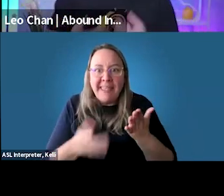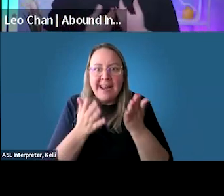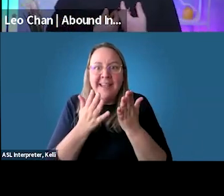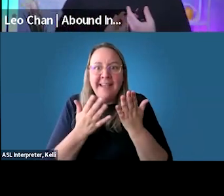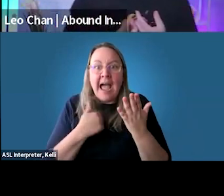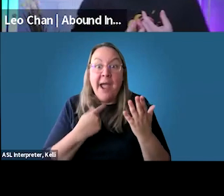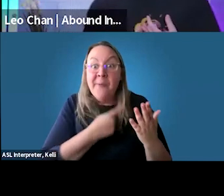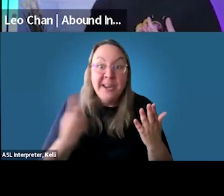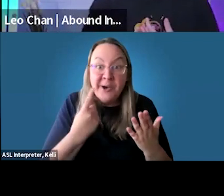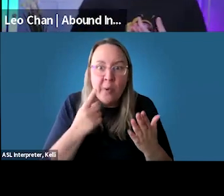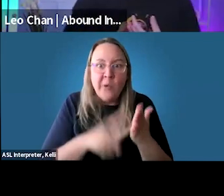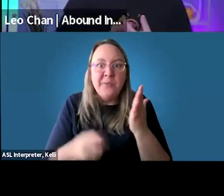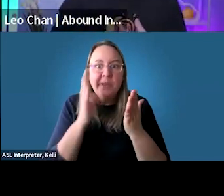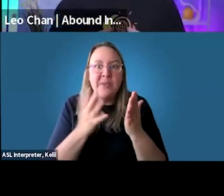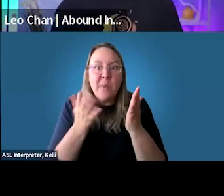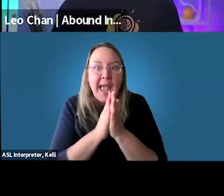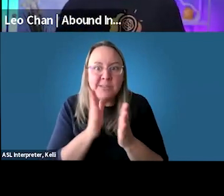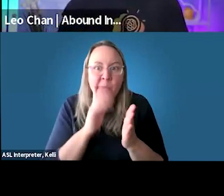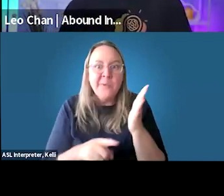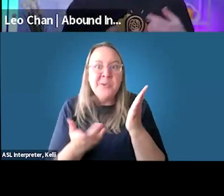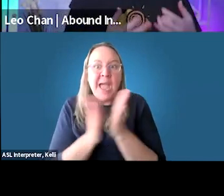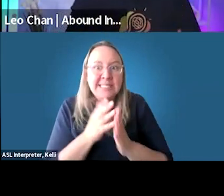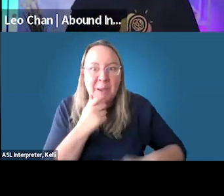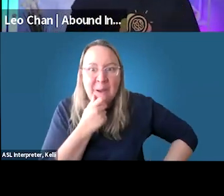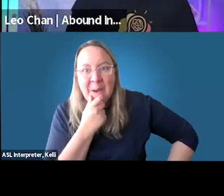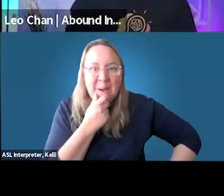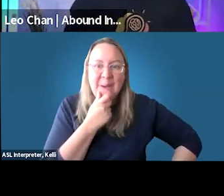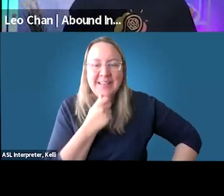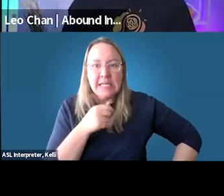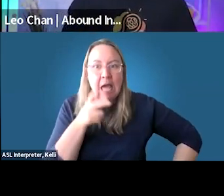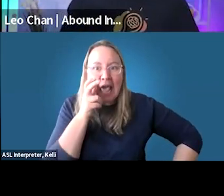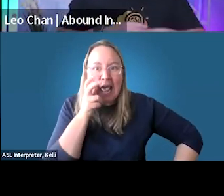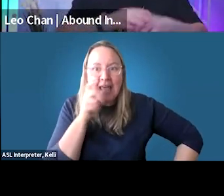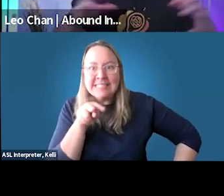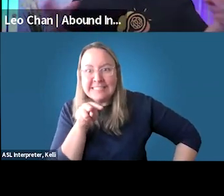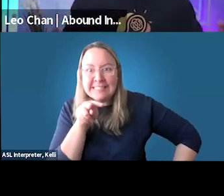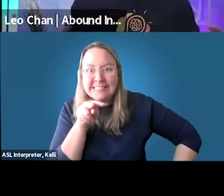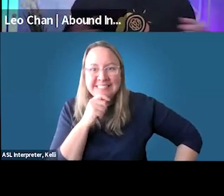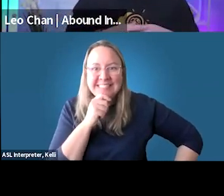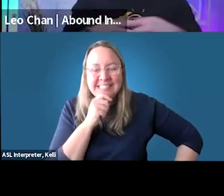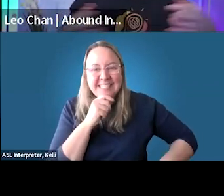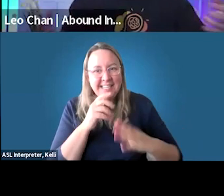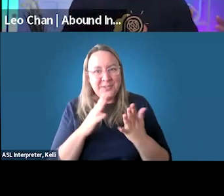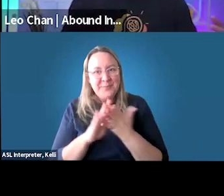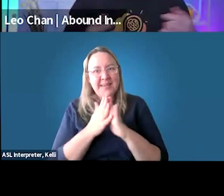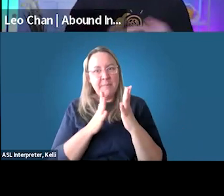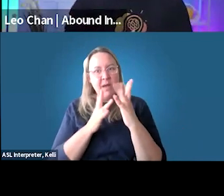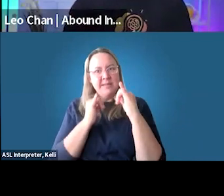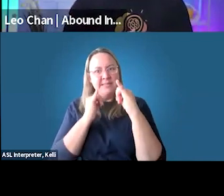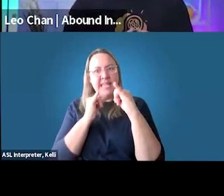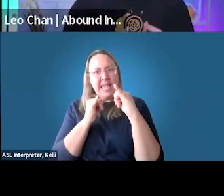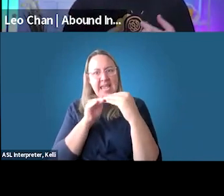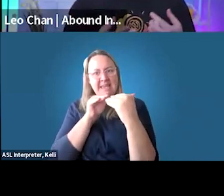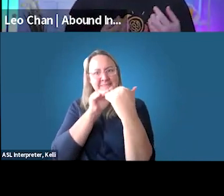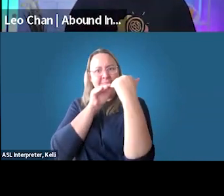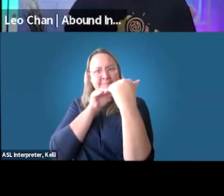wonder, I even was wondering what they were wondering about. And it engages people. It puts you on the same playing field. You're working together.